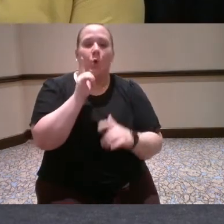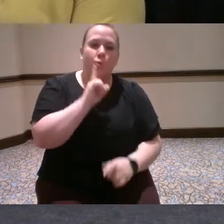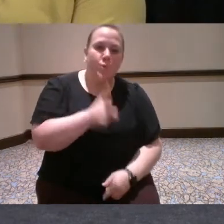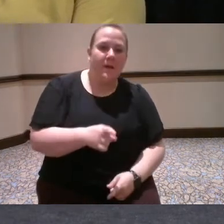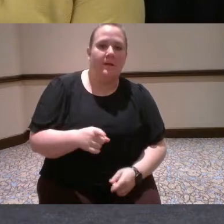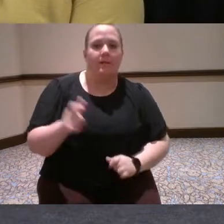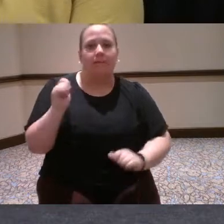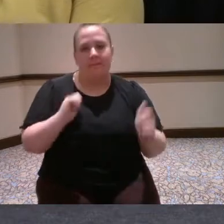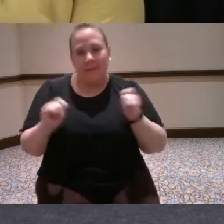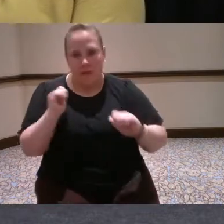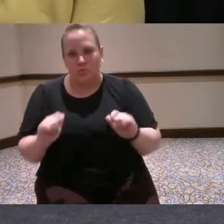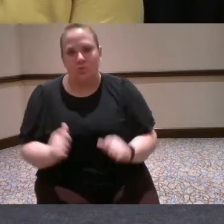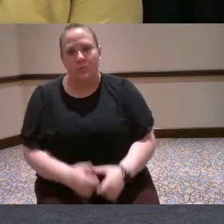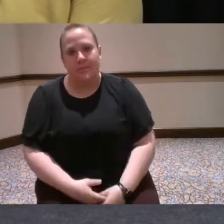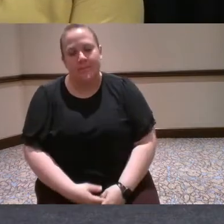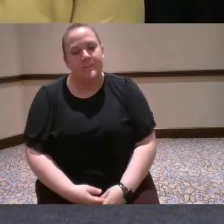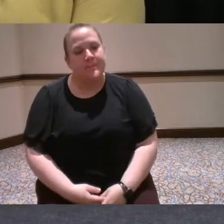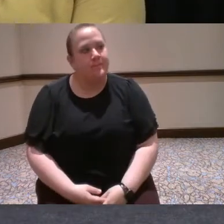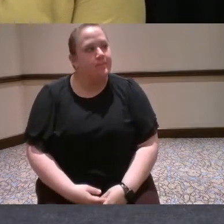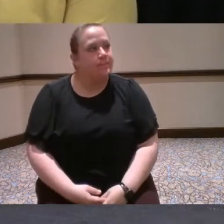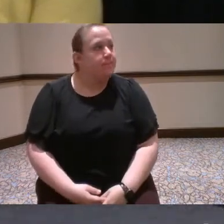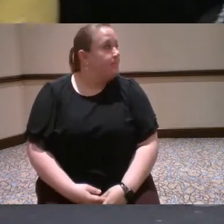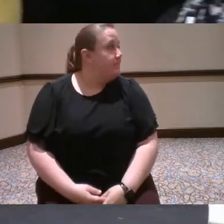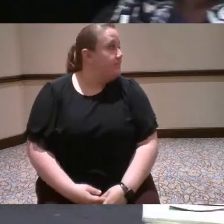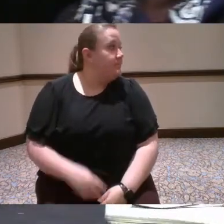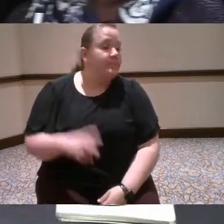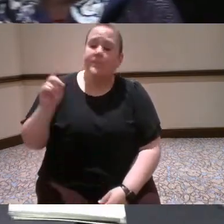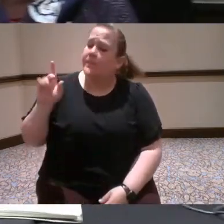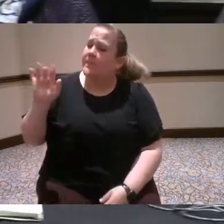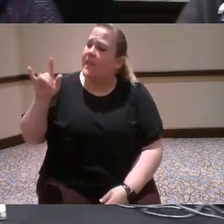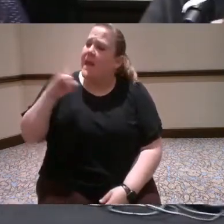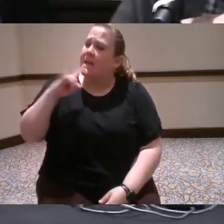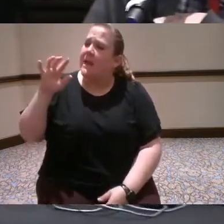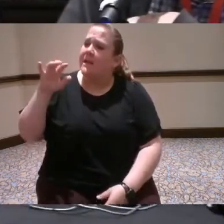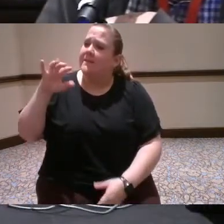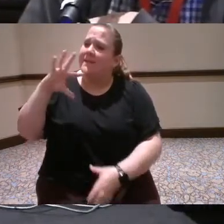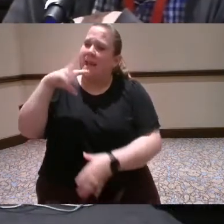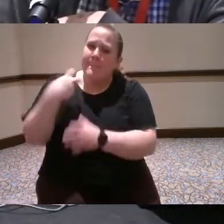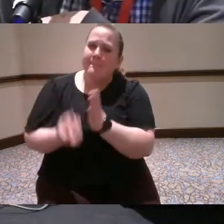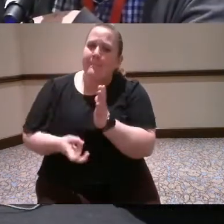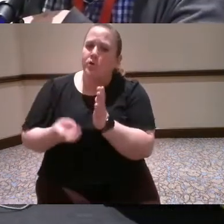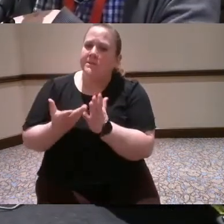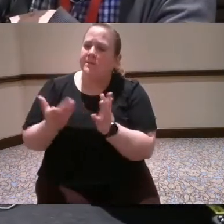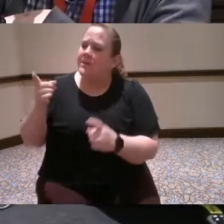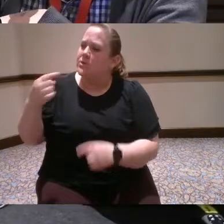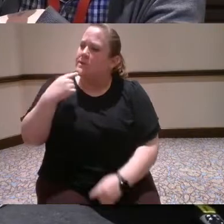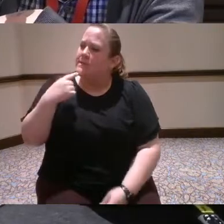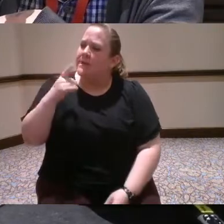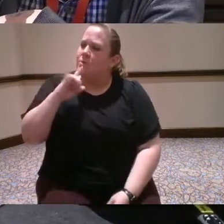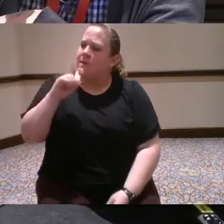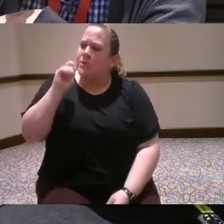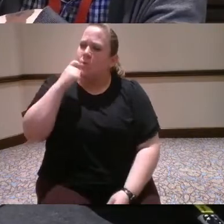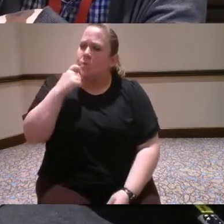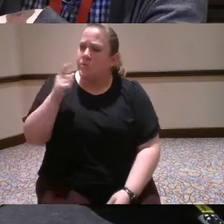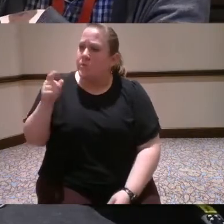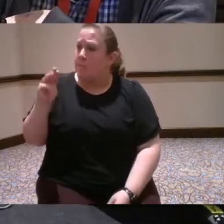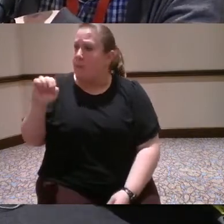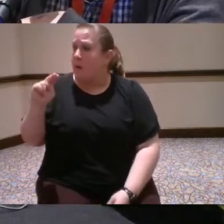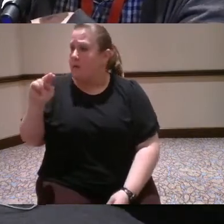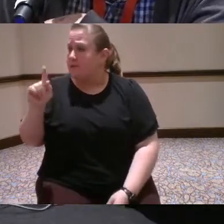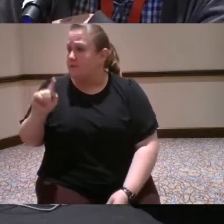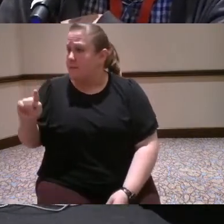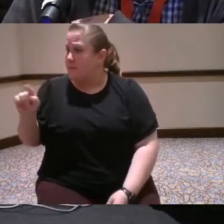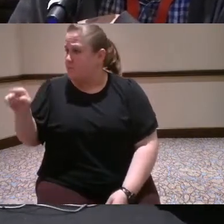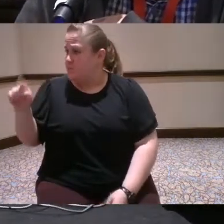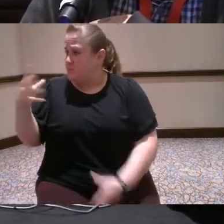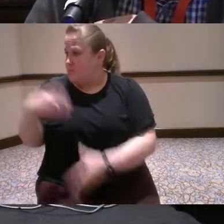theatrical. All right. I this immersive thing you brought up, Sharon, I'm so curious what that was. Montez, were you part of that as well? Or Sharon,